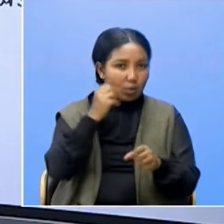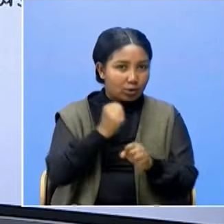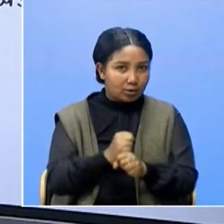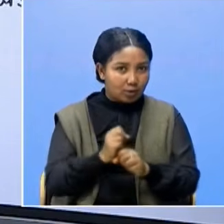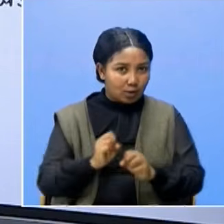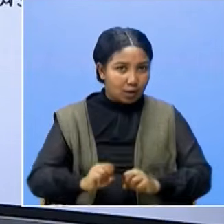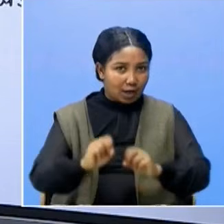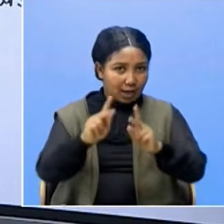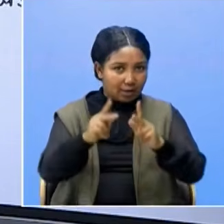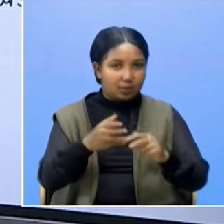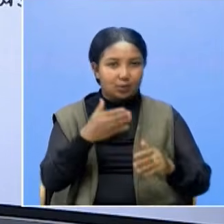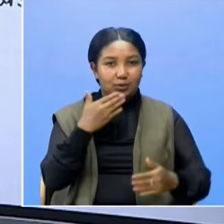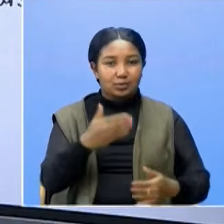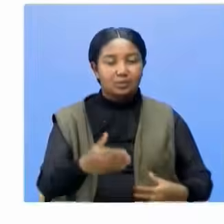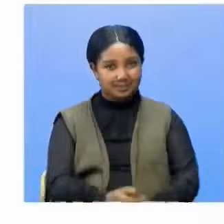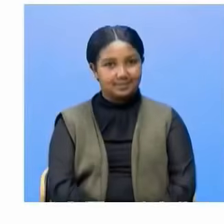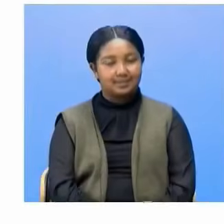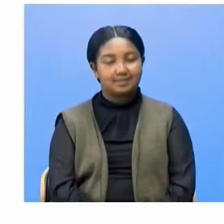okay? Good.